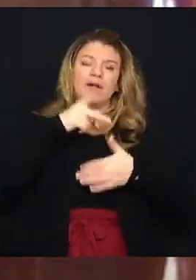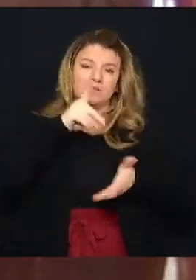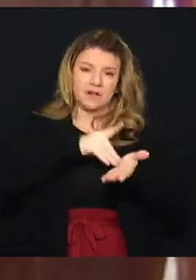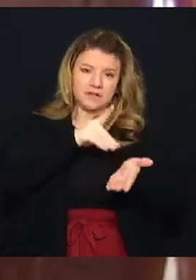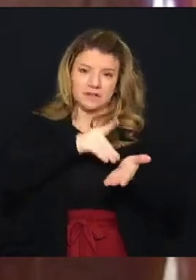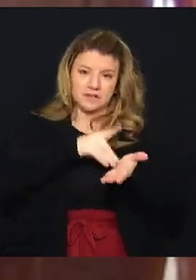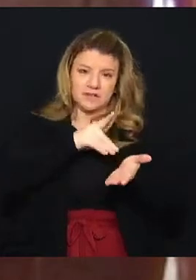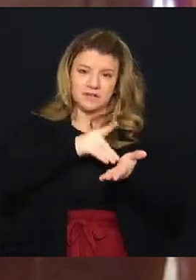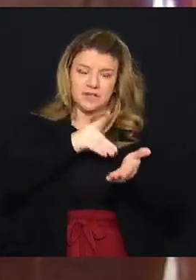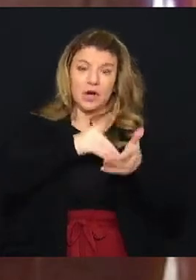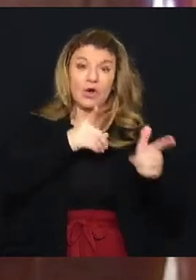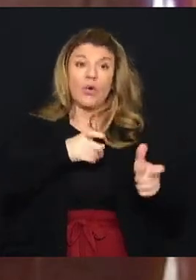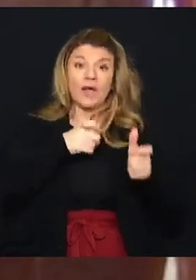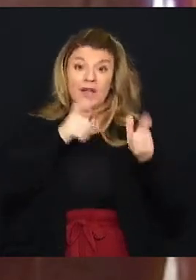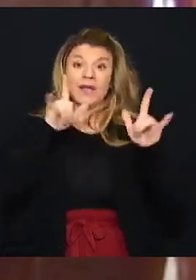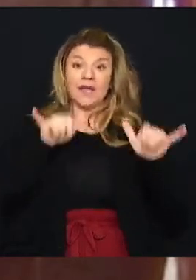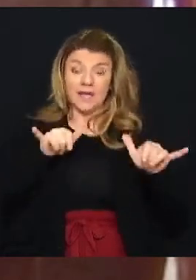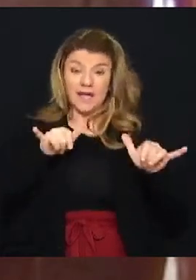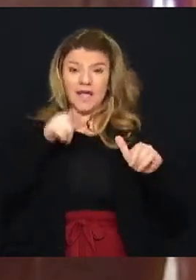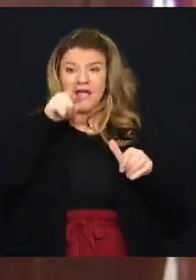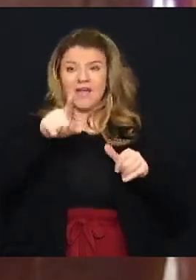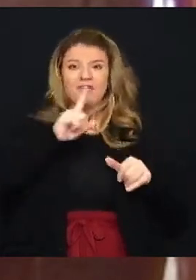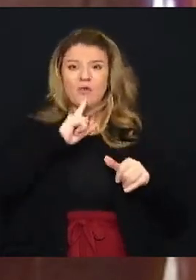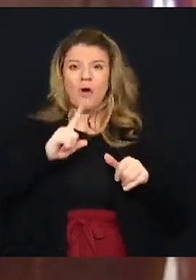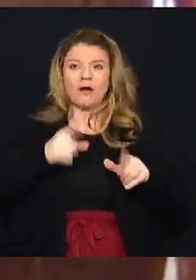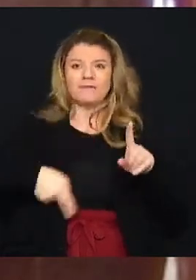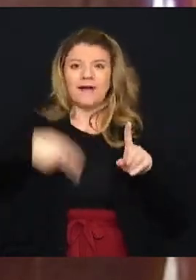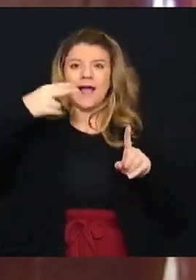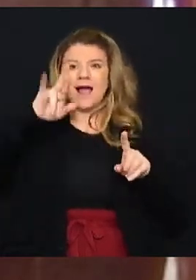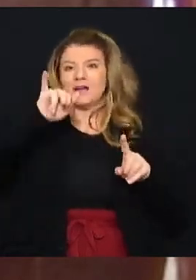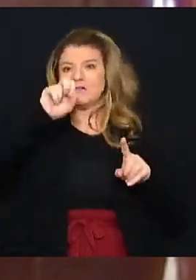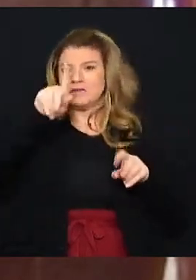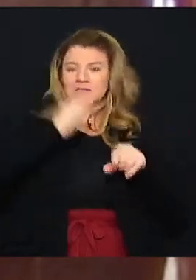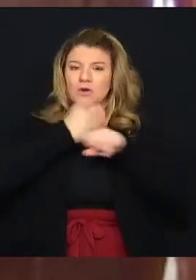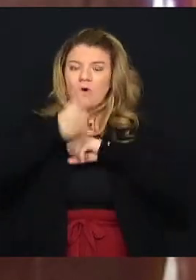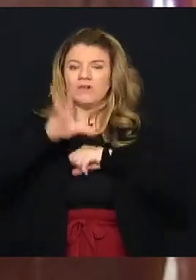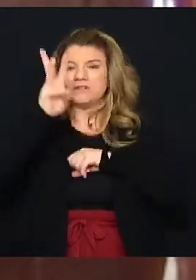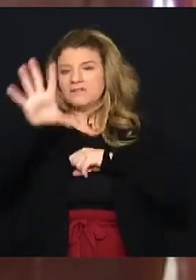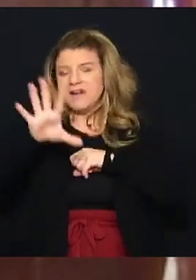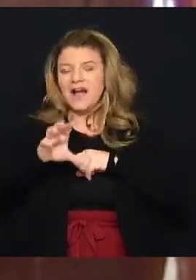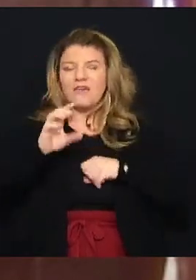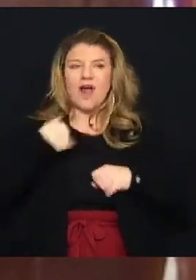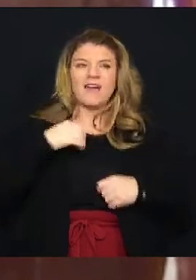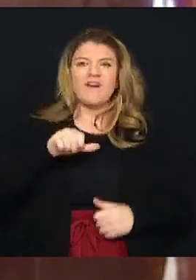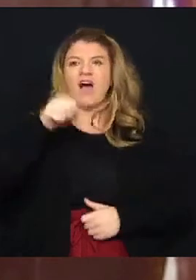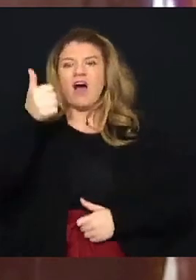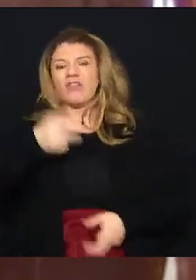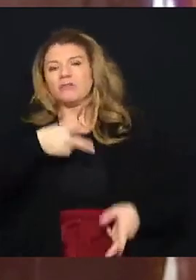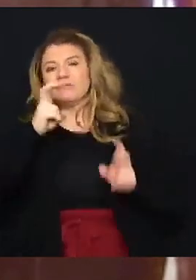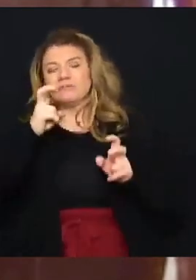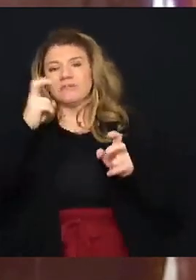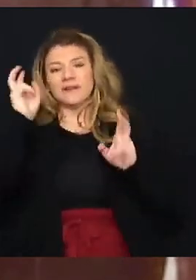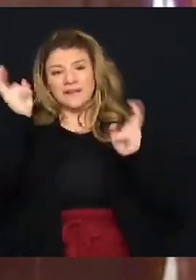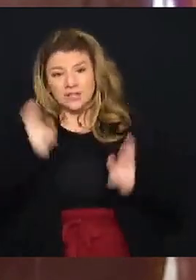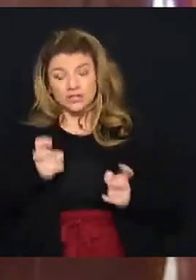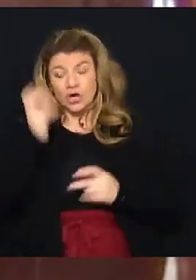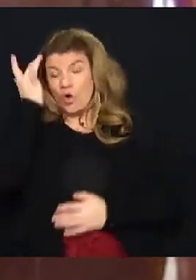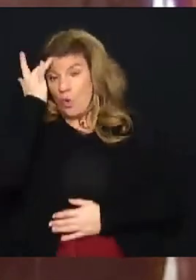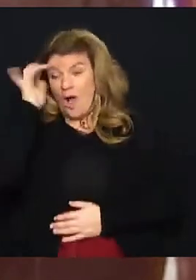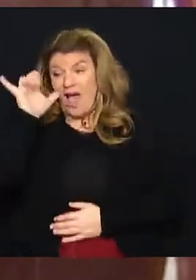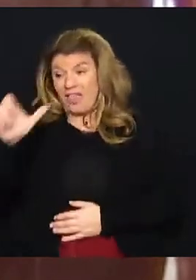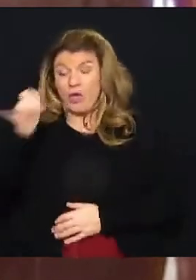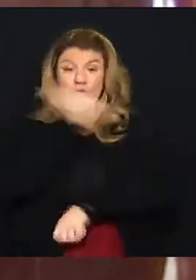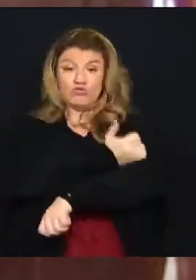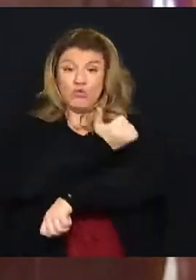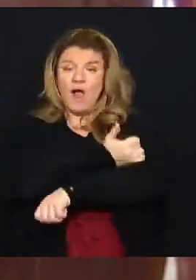physician quickly if you are at risk over 65 years old or have other chronic medical problems, because these drugs are really